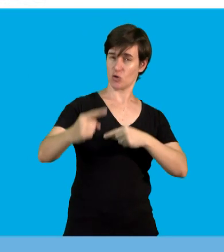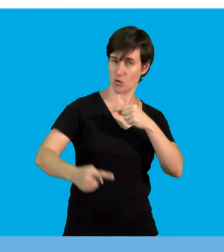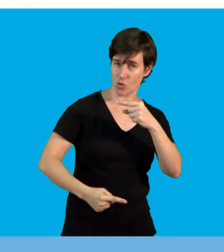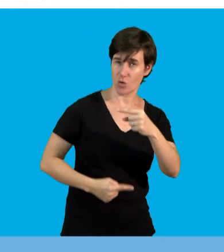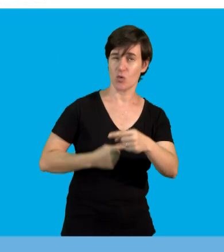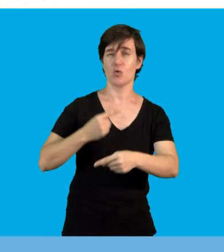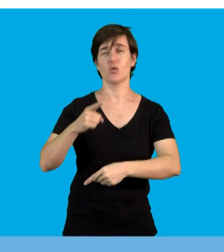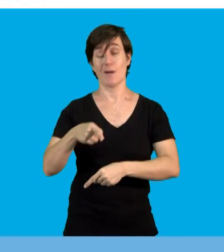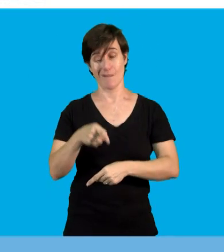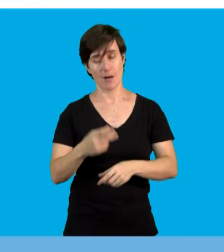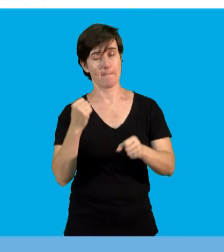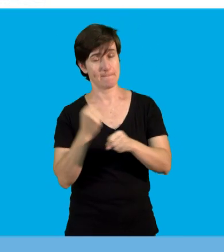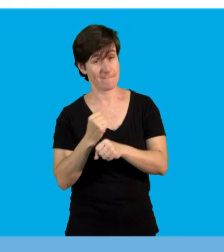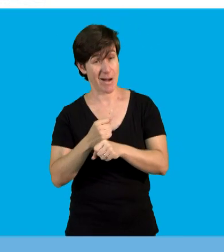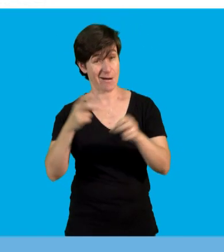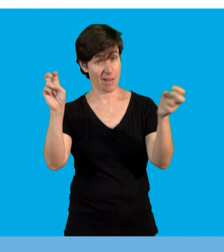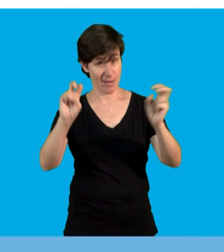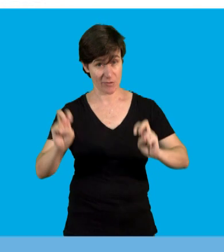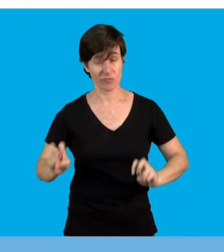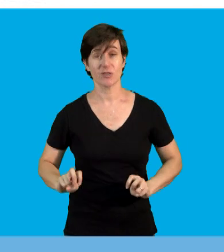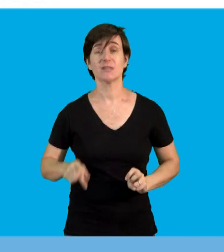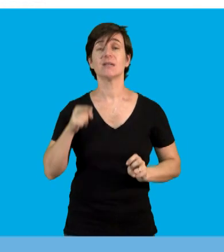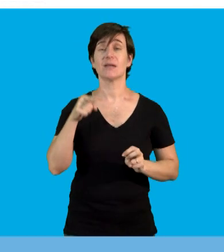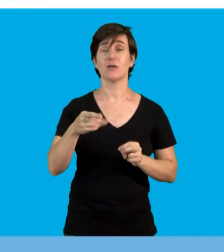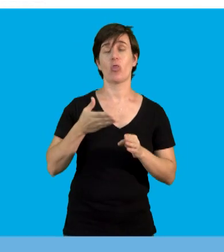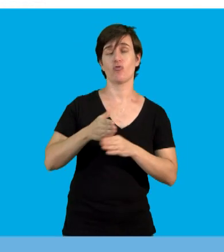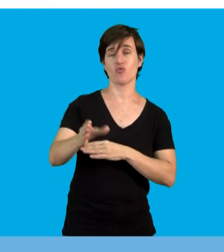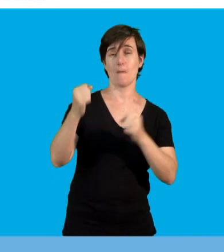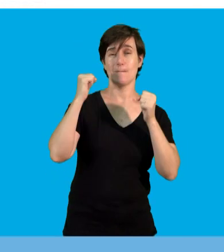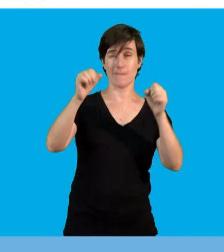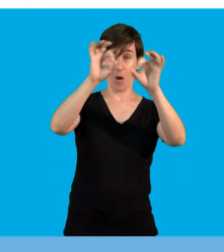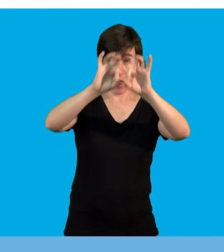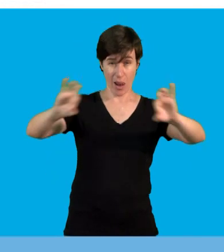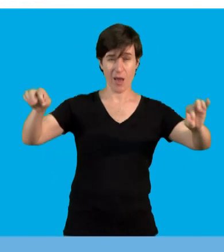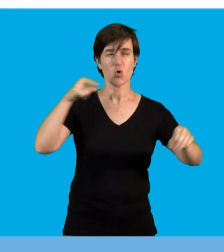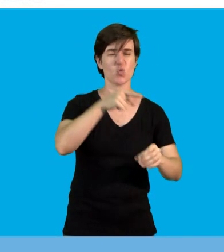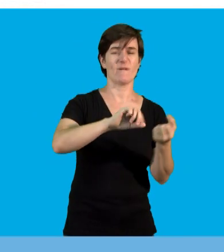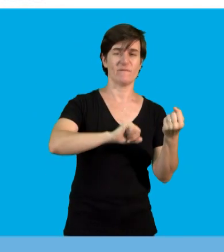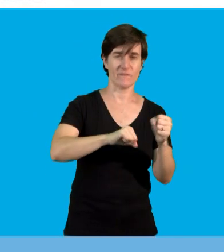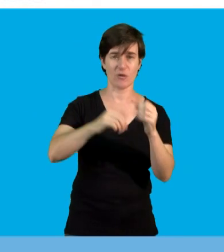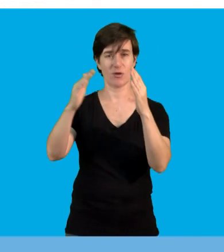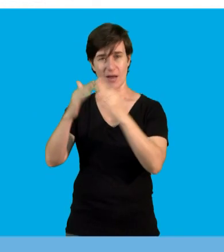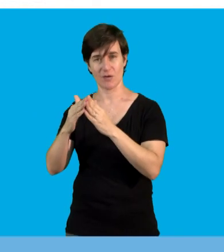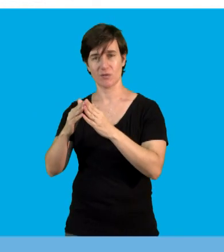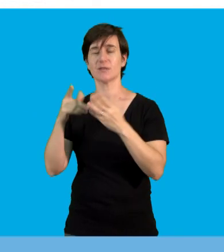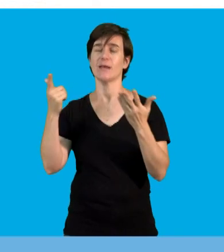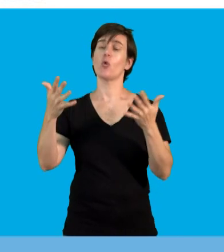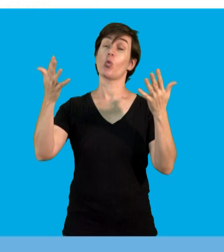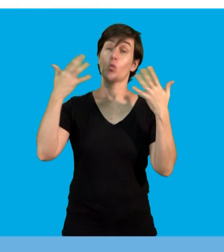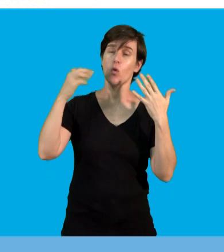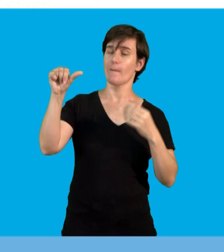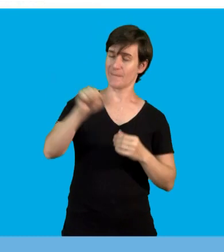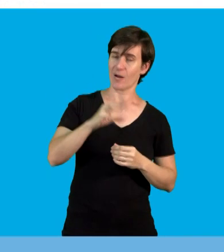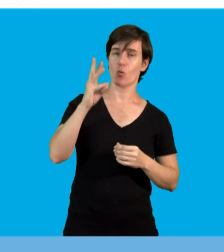generator. As the generator turns, it produces that electricity via the power lines into the factories and also the